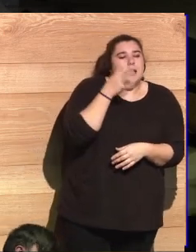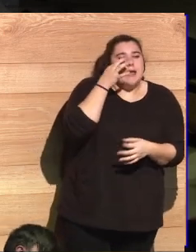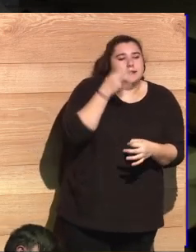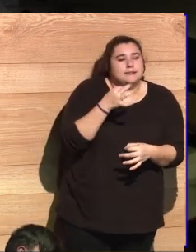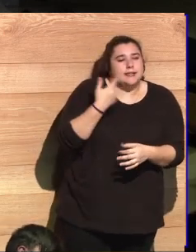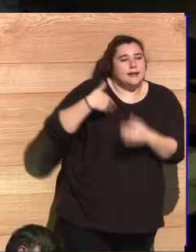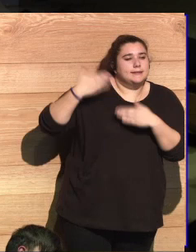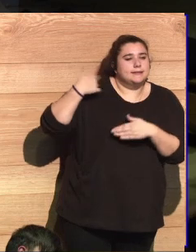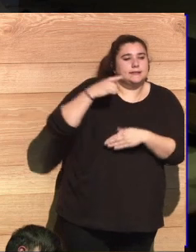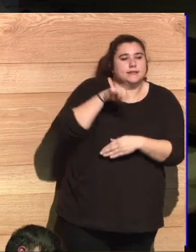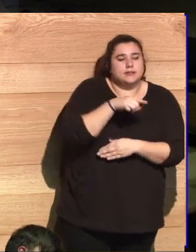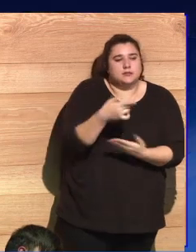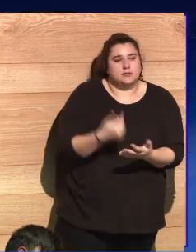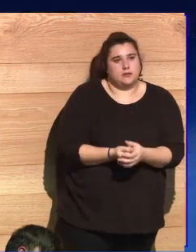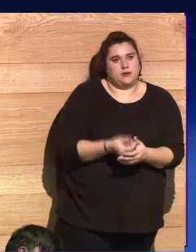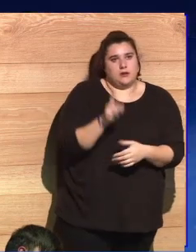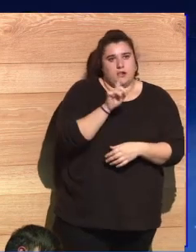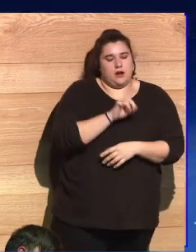that?